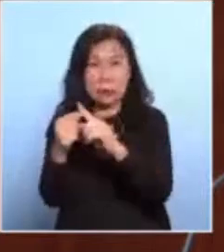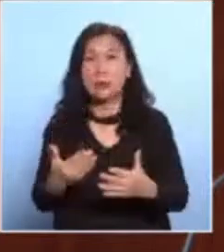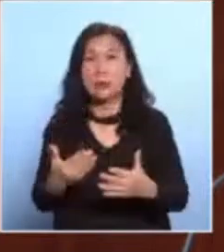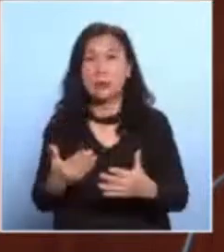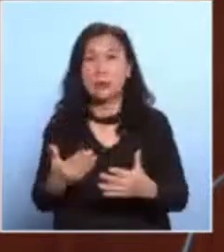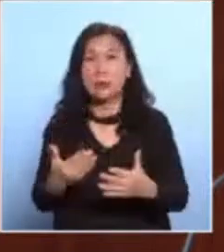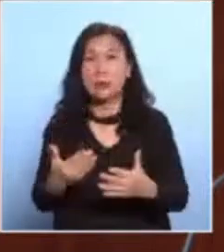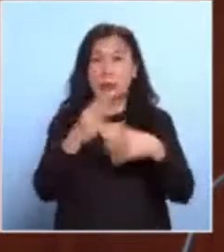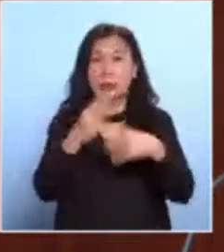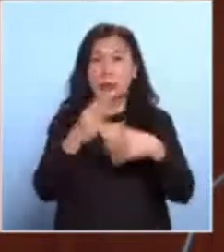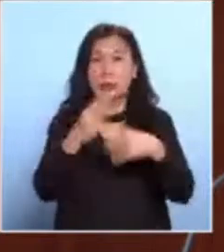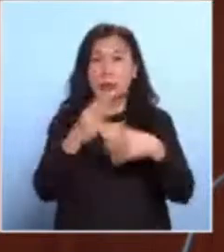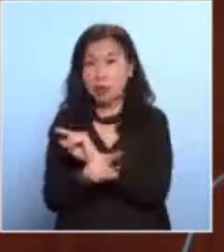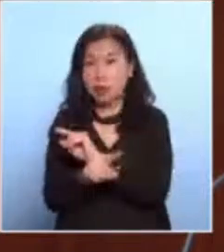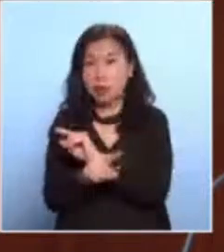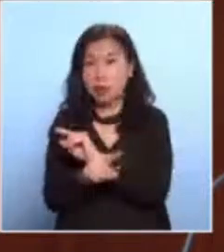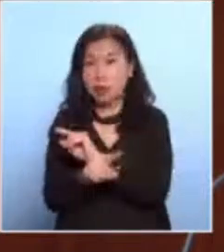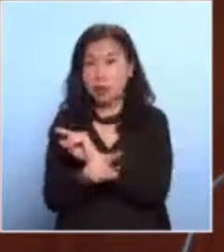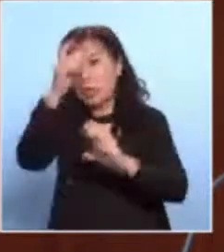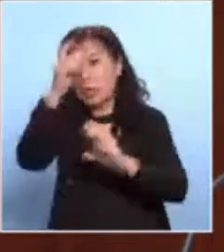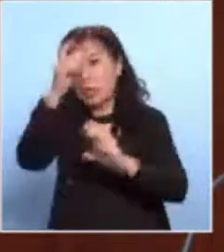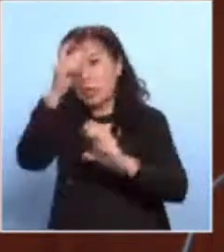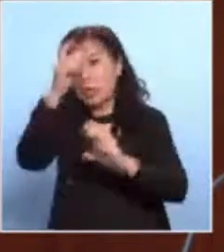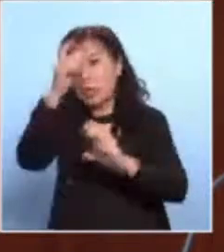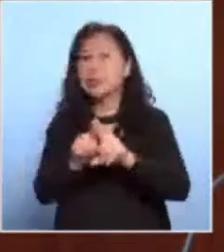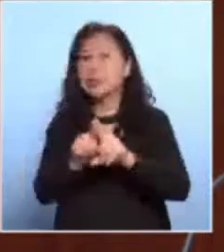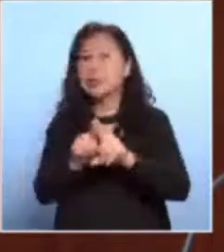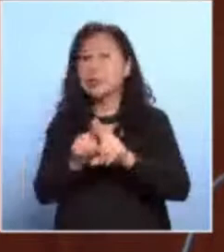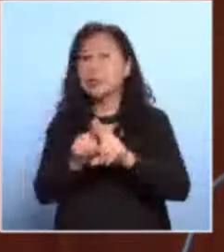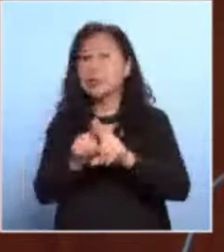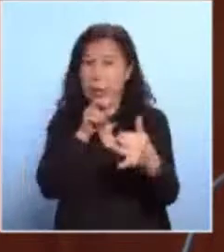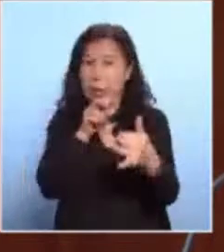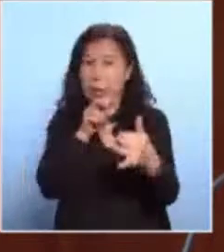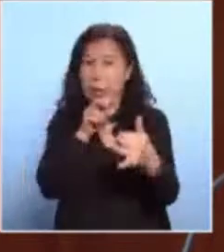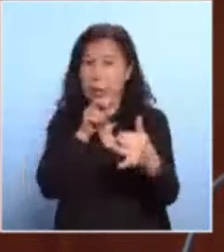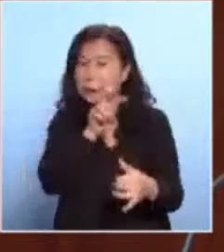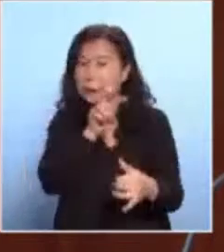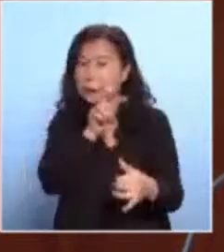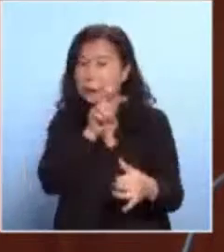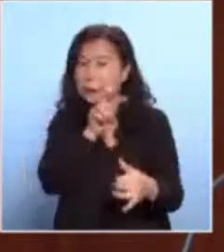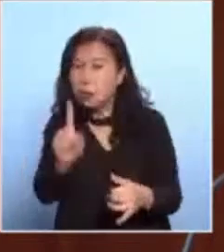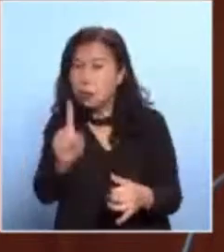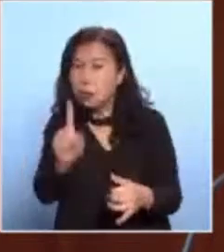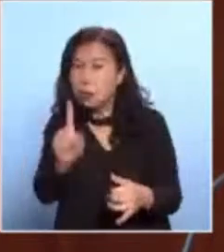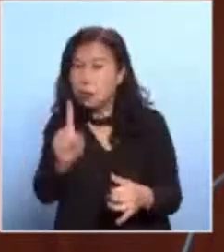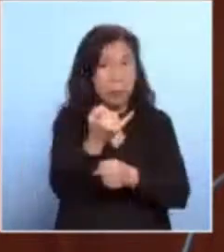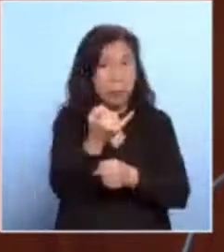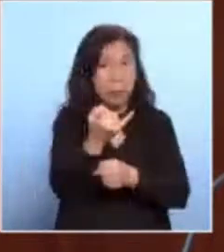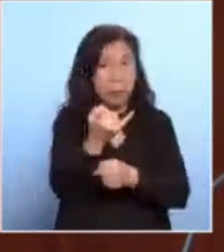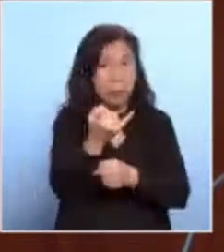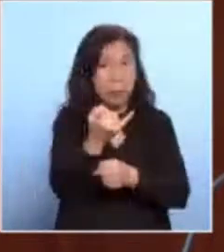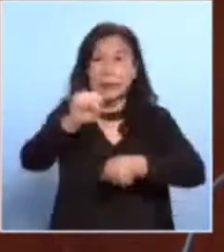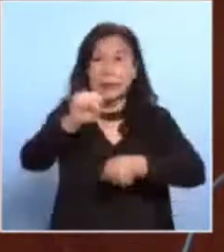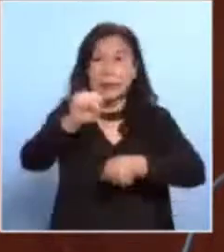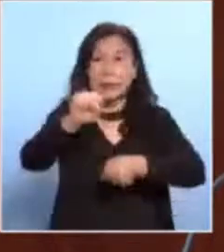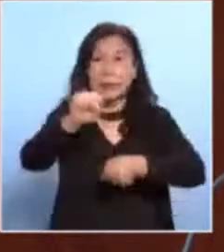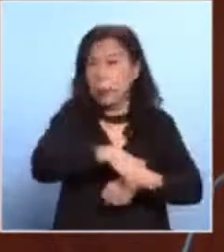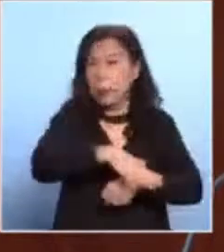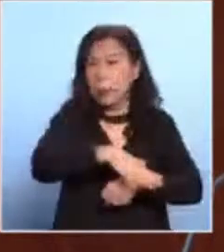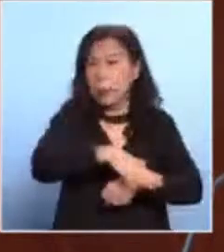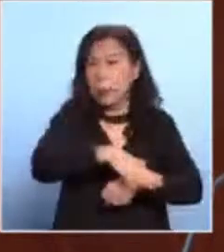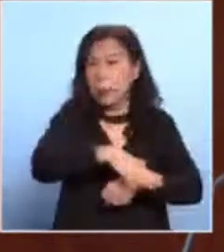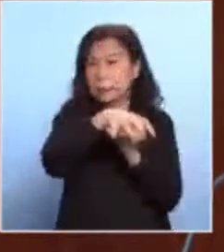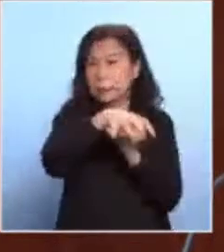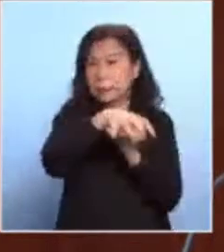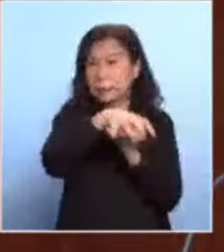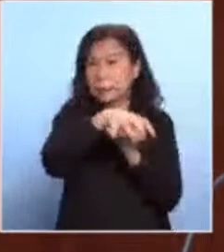refer cases to the relevant social welfare service units for follow-up. We will review the effectiveness of the implementation in the pilot districts and consider